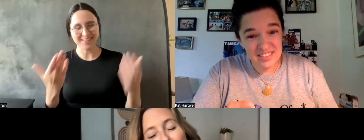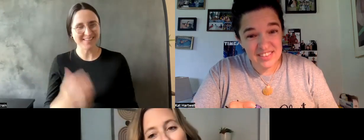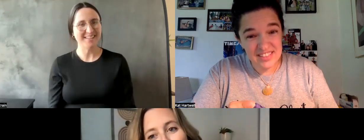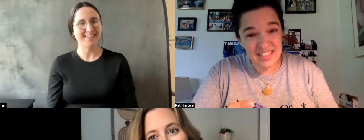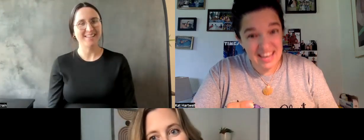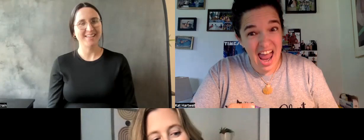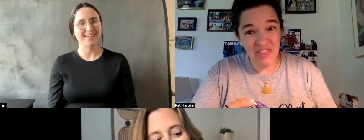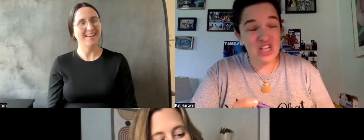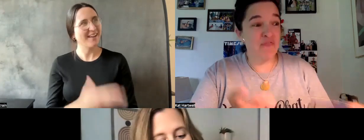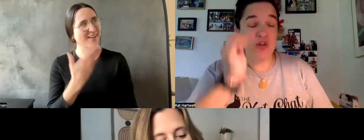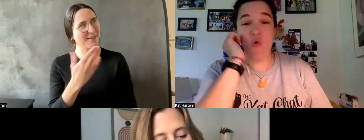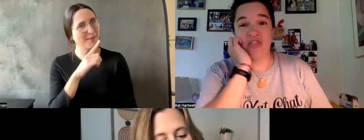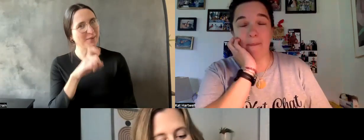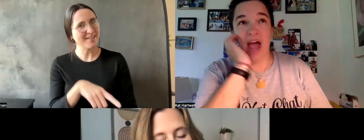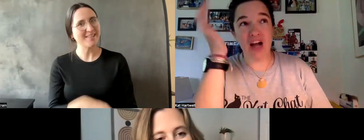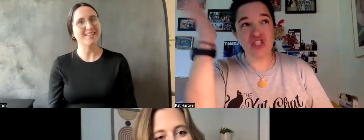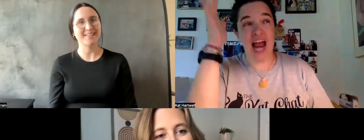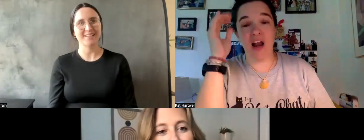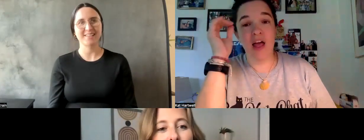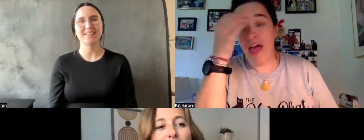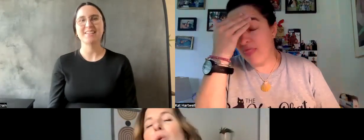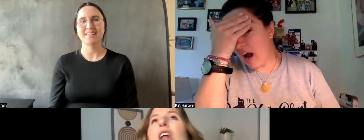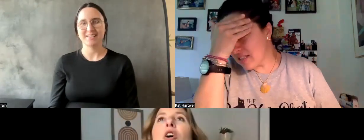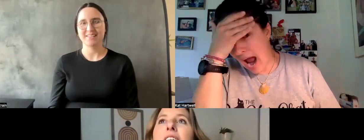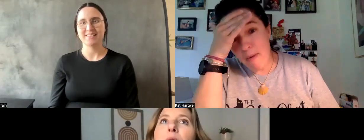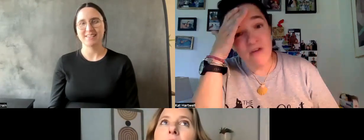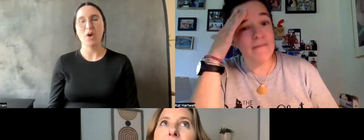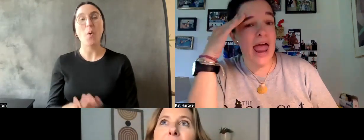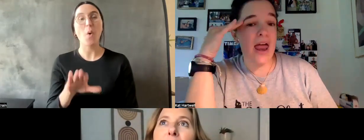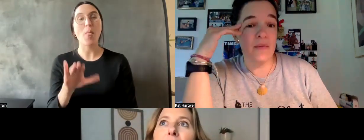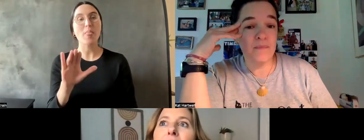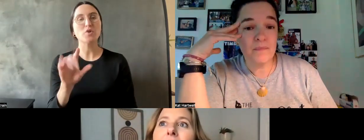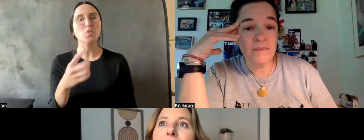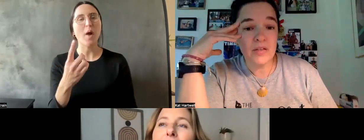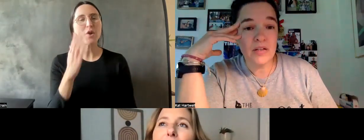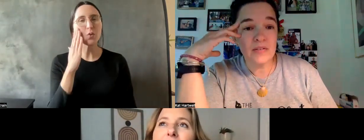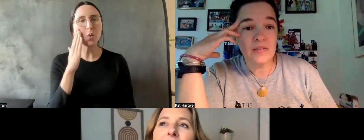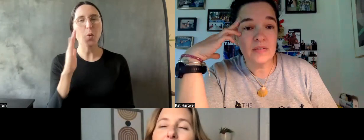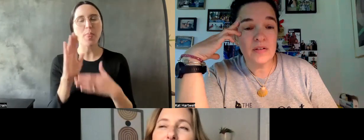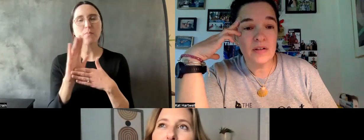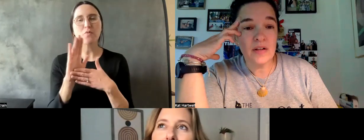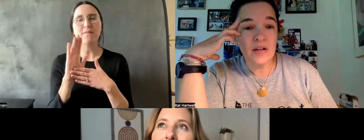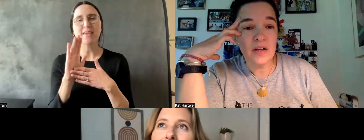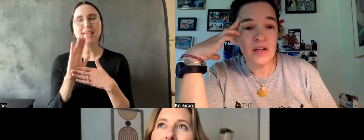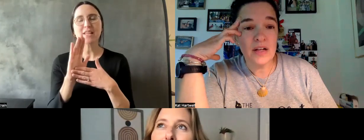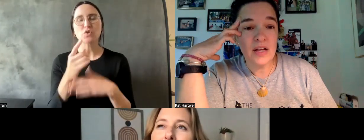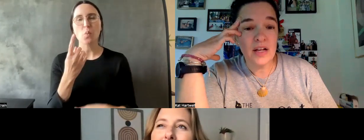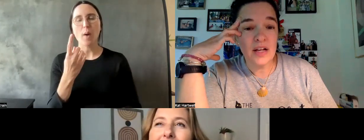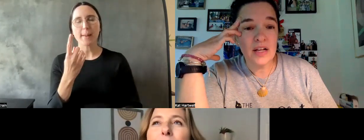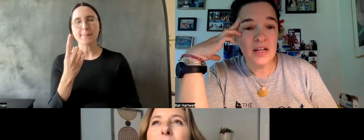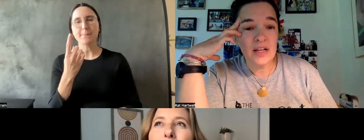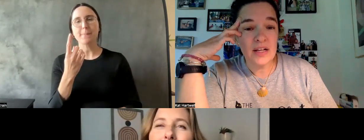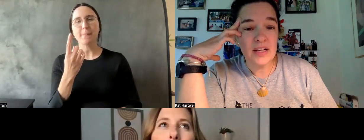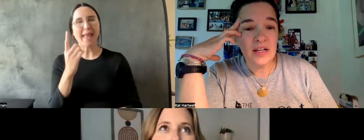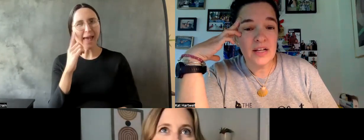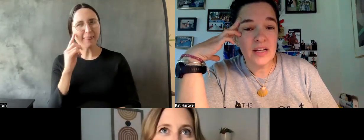That's such a good question. There's a few of them that I mean, there's one. Okay, what is the one? There's one, and I